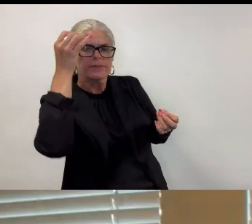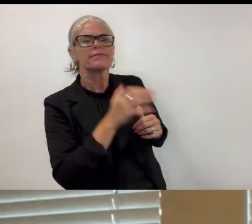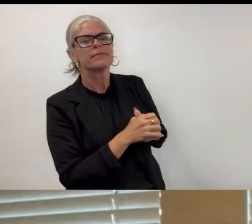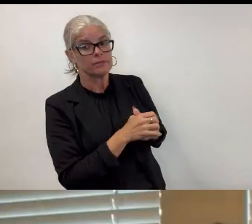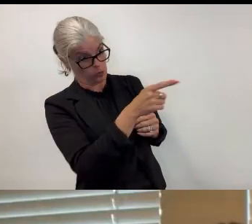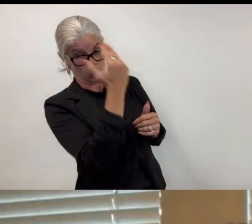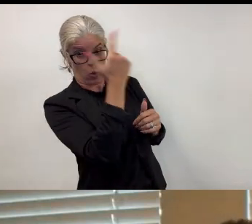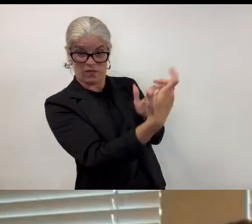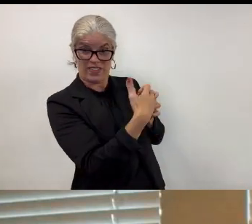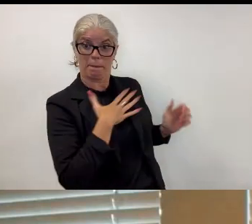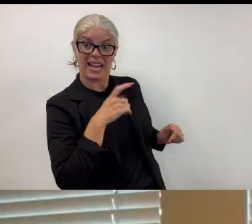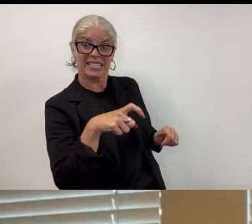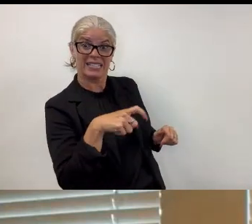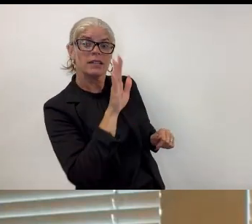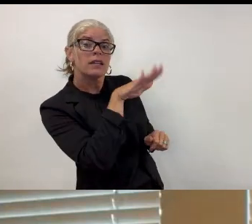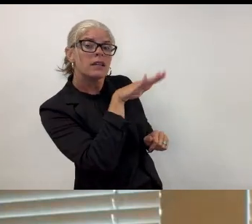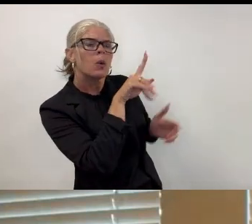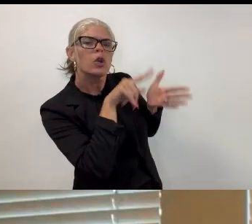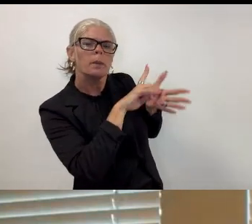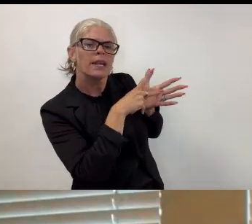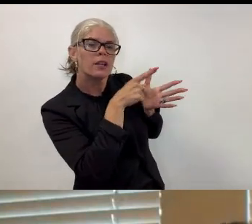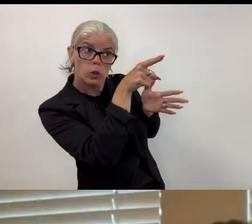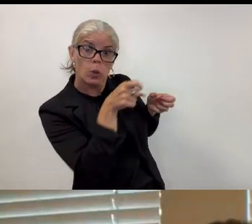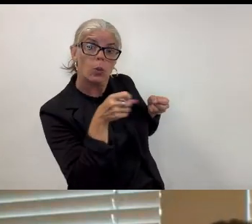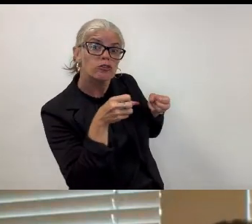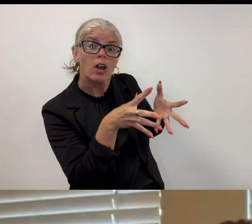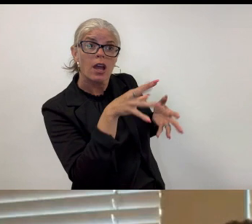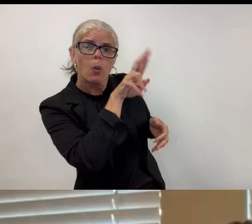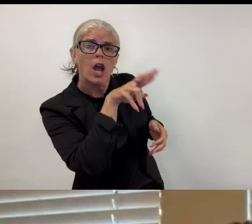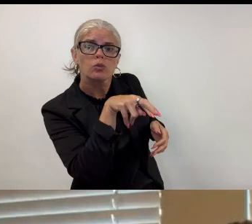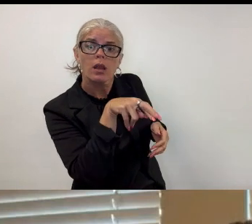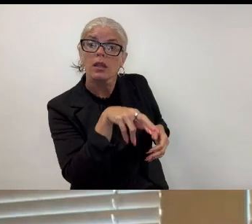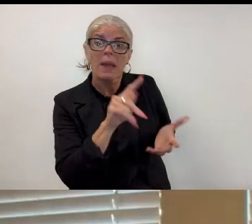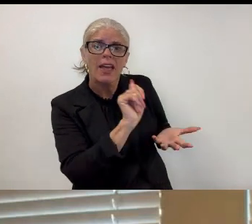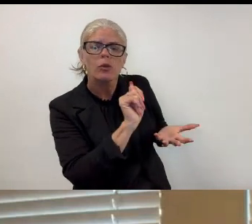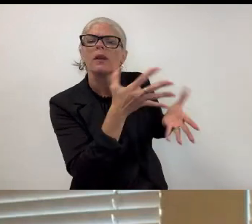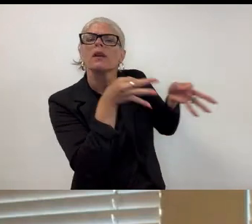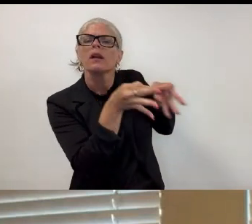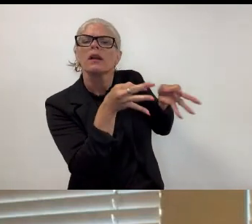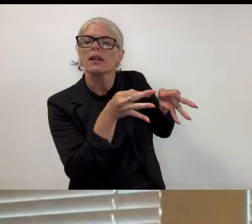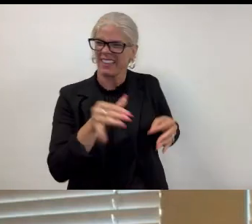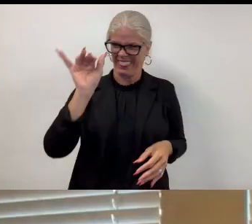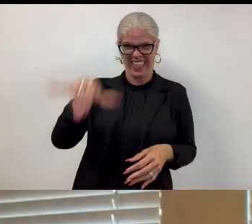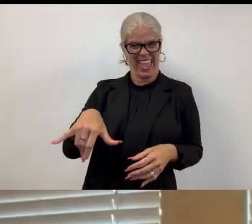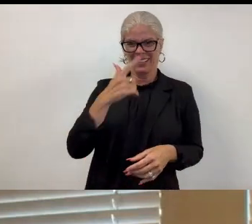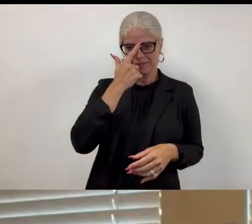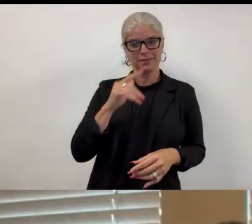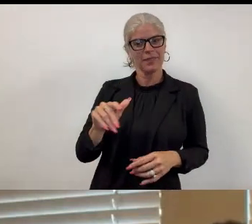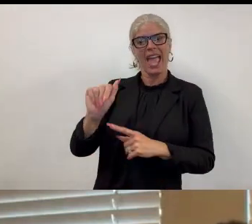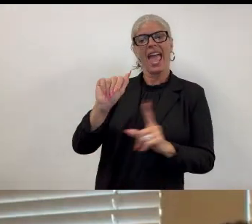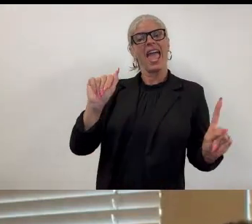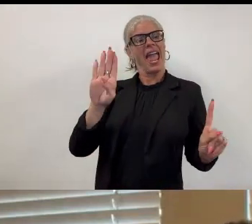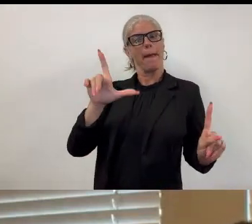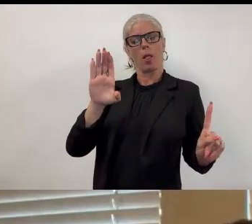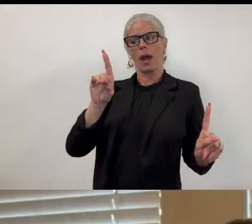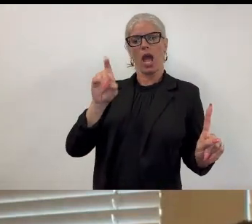take nearly enough time to think about, okay, well, what do you mean by accessible? Do you need wheelchair accessibility? Do you need a wheelchair accessible restroom? Those are the kinds of